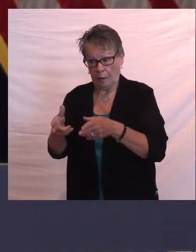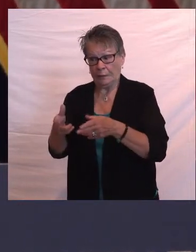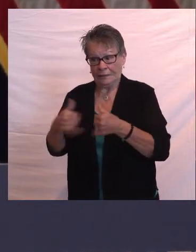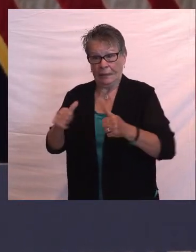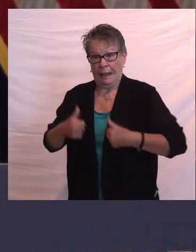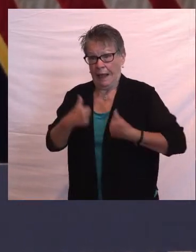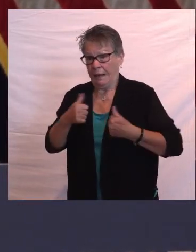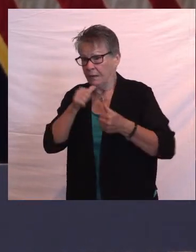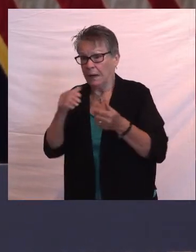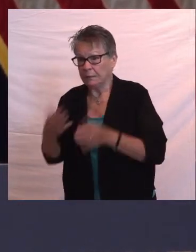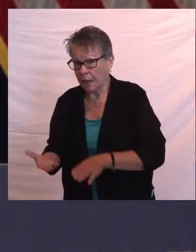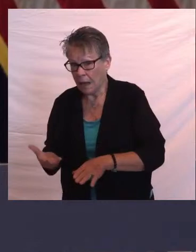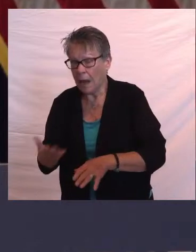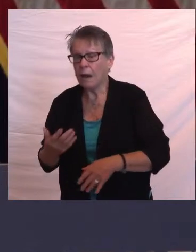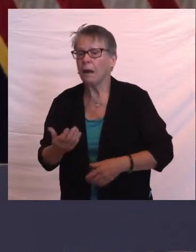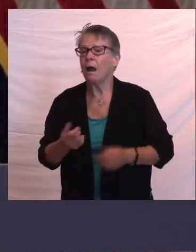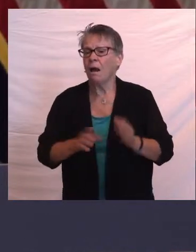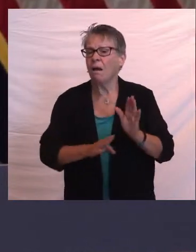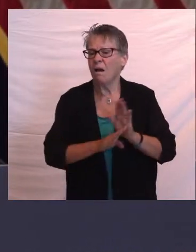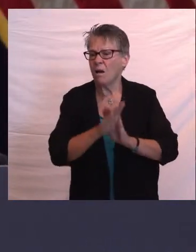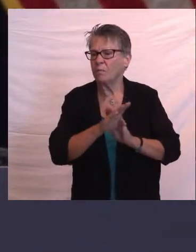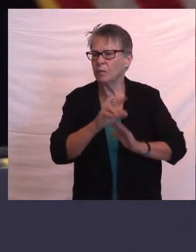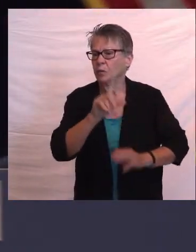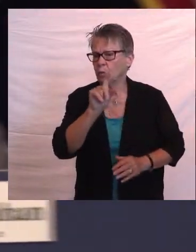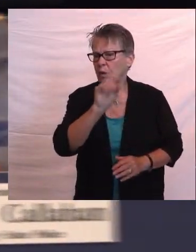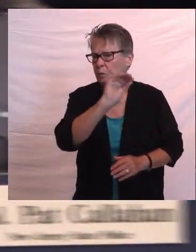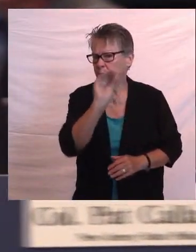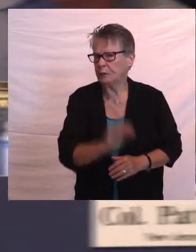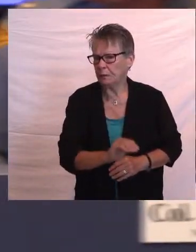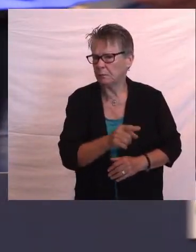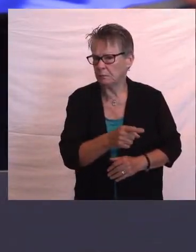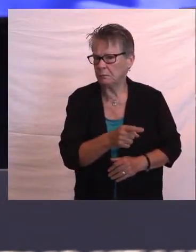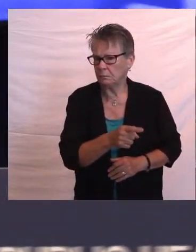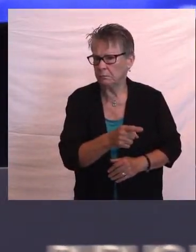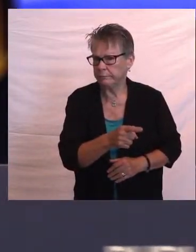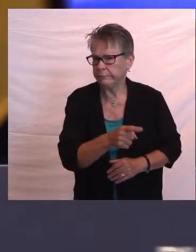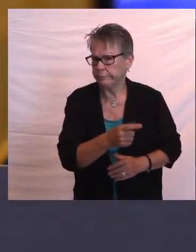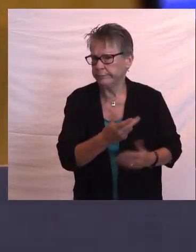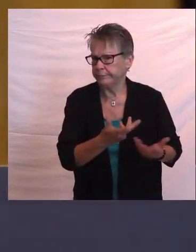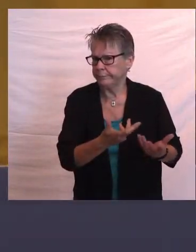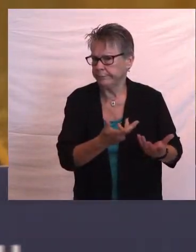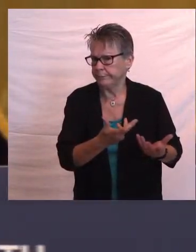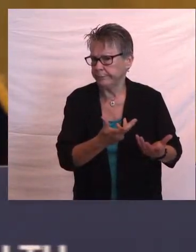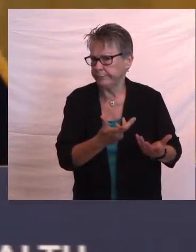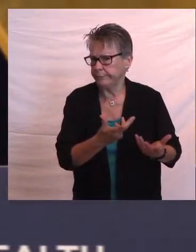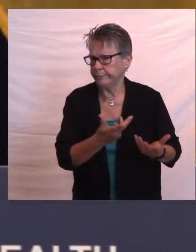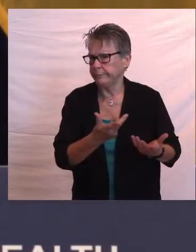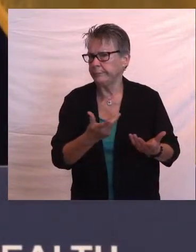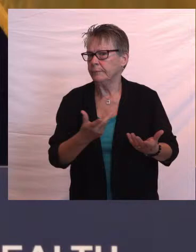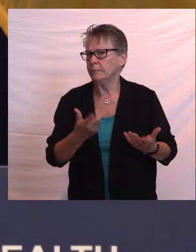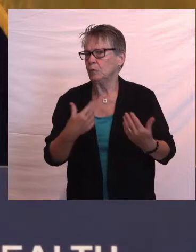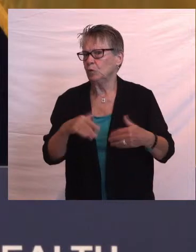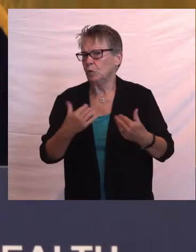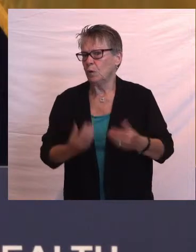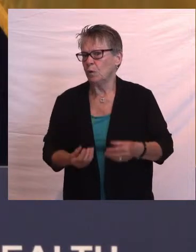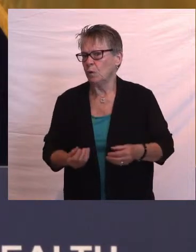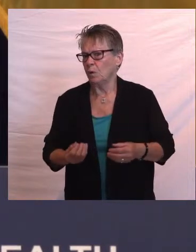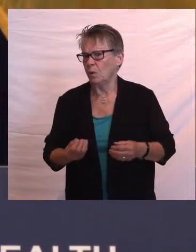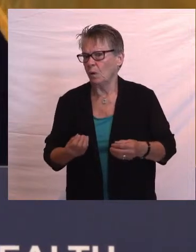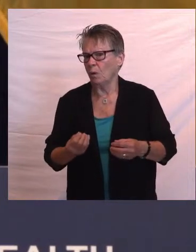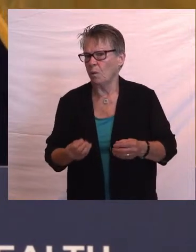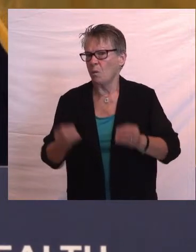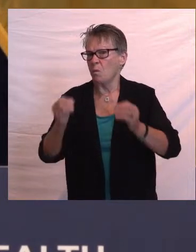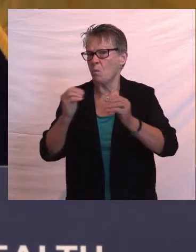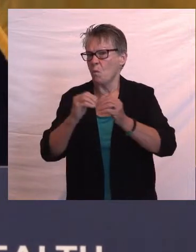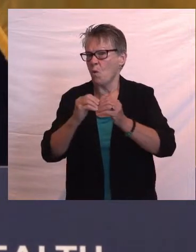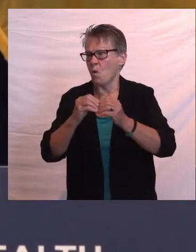5 or 10 years, Alex. Again, up, but not up at the level of the national seeing similar reasons and trends, but not at